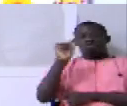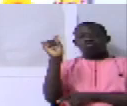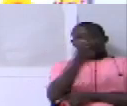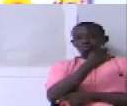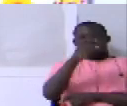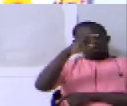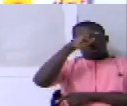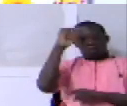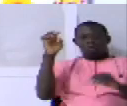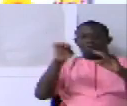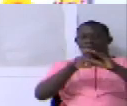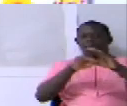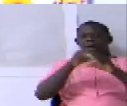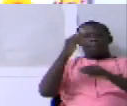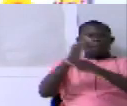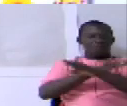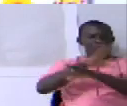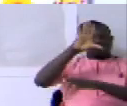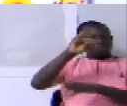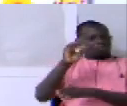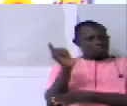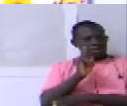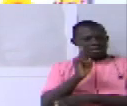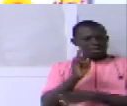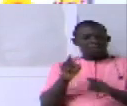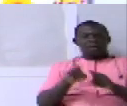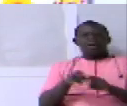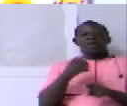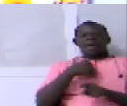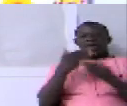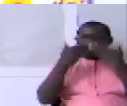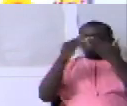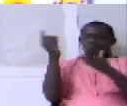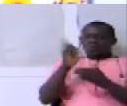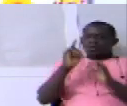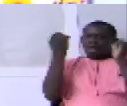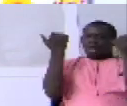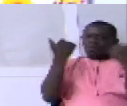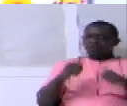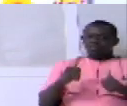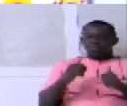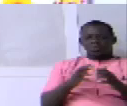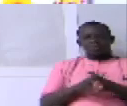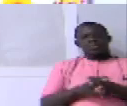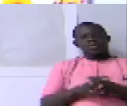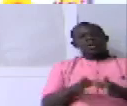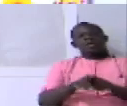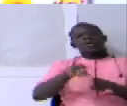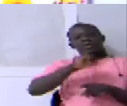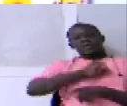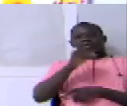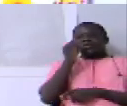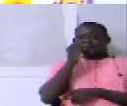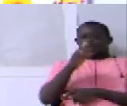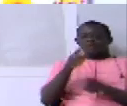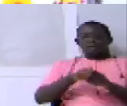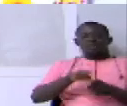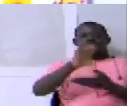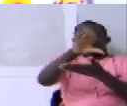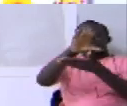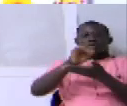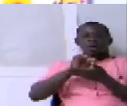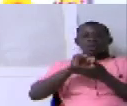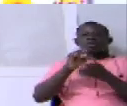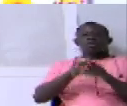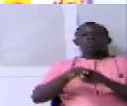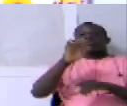fanyoko iajele ila recruitolu bemenke kang. I said, I told him, what happened? Nka mune keta. He said, they collect your recruits and